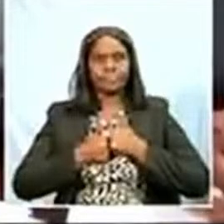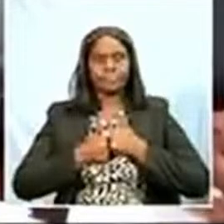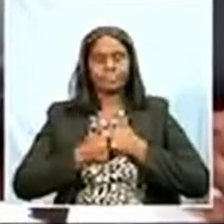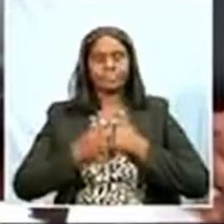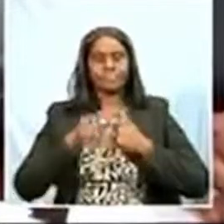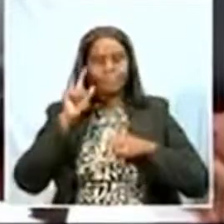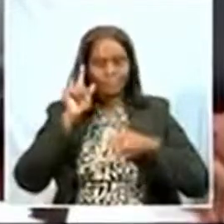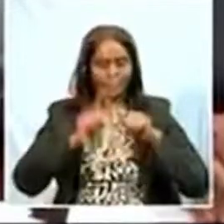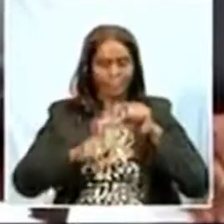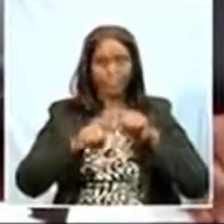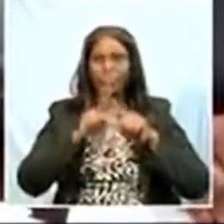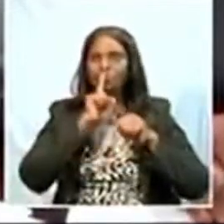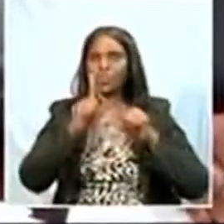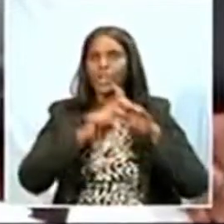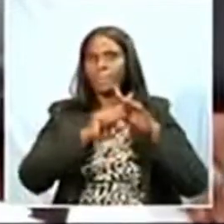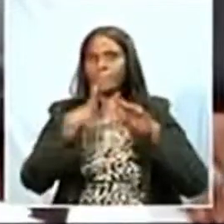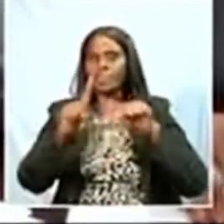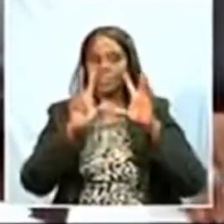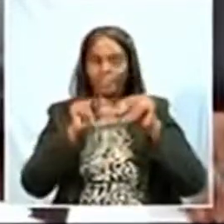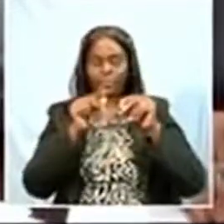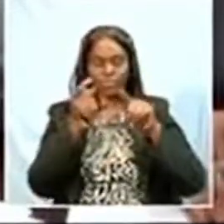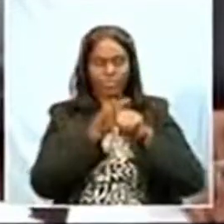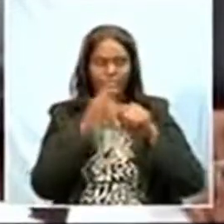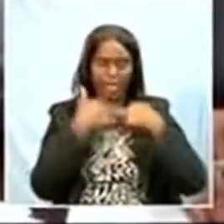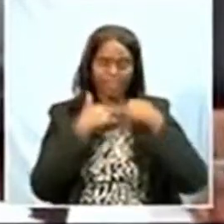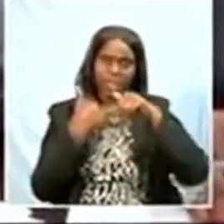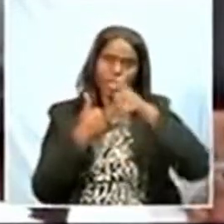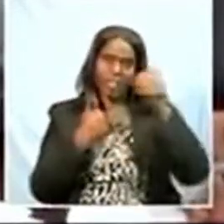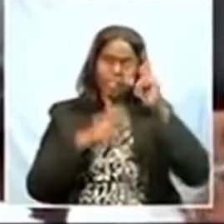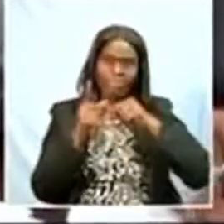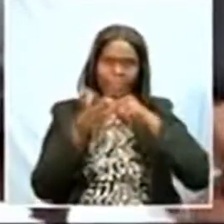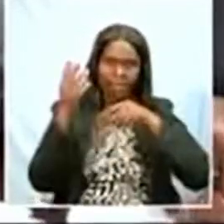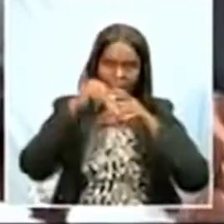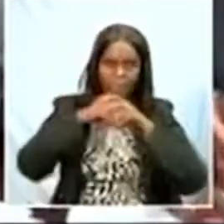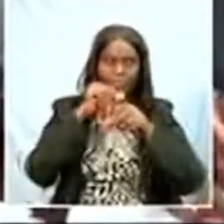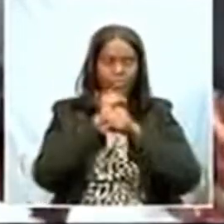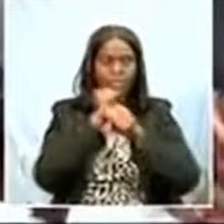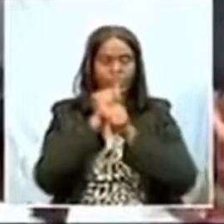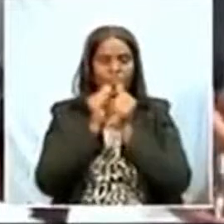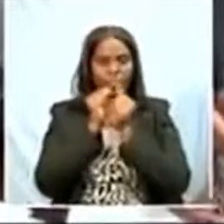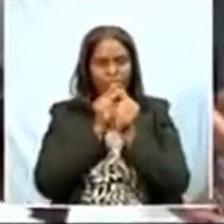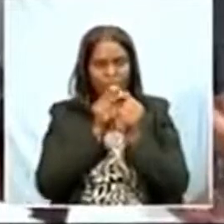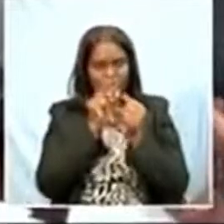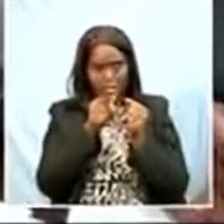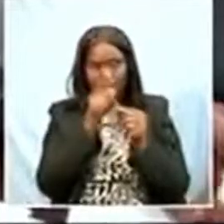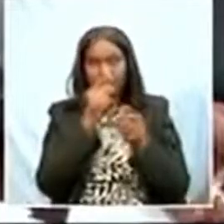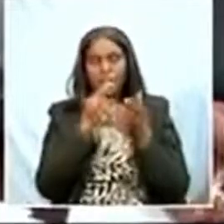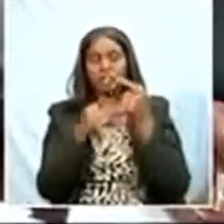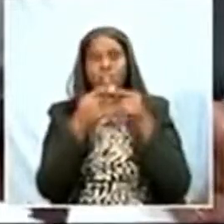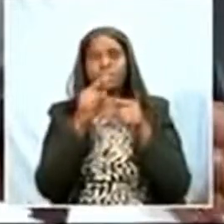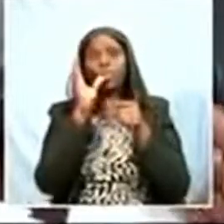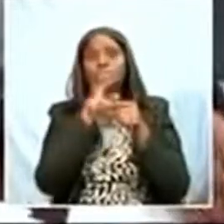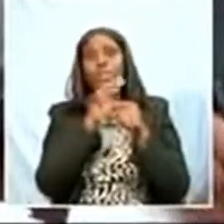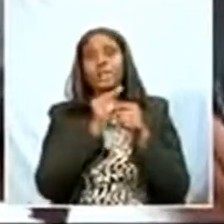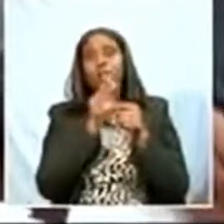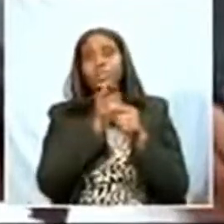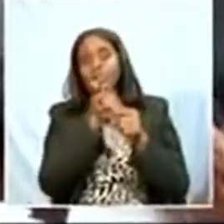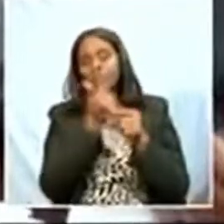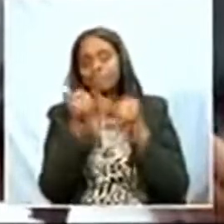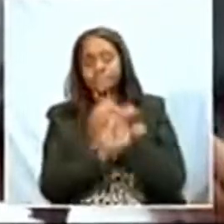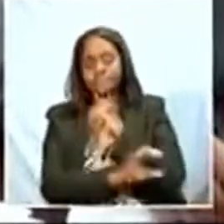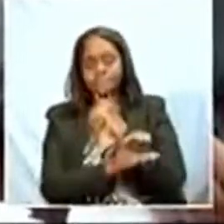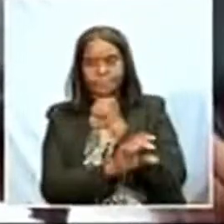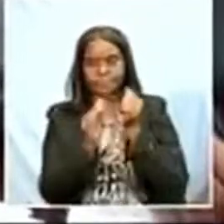therefore we can't really run away from having other people to come to work with us. That has happened. That has happened to other countries which